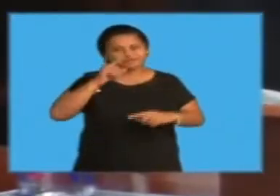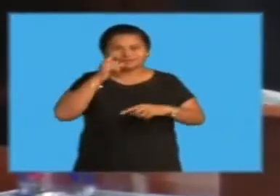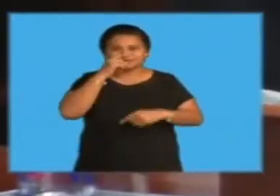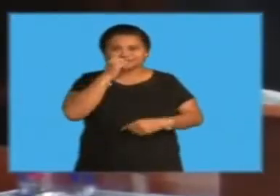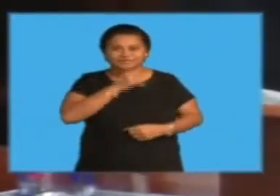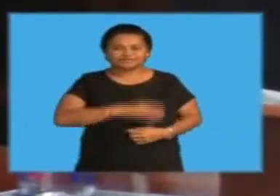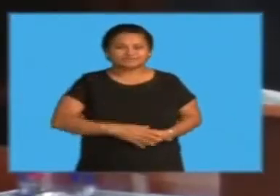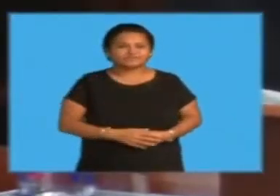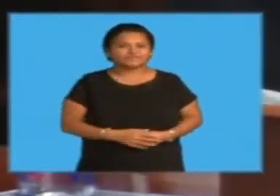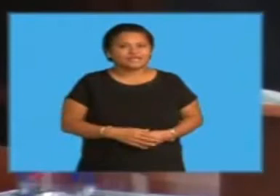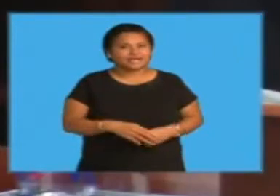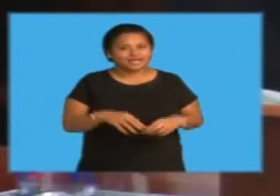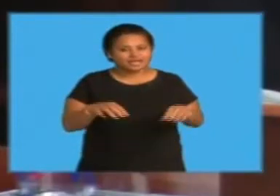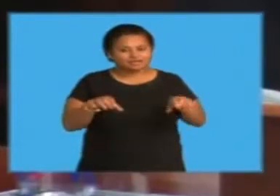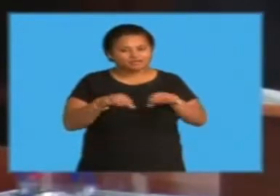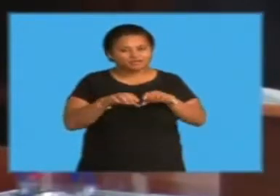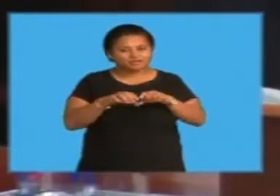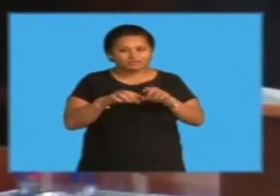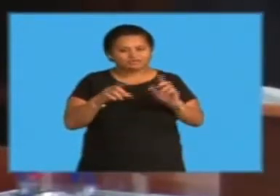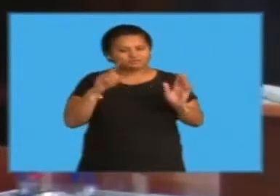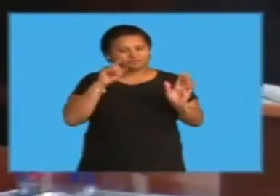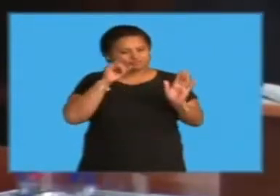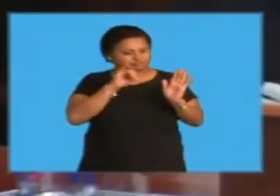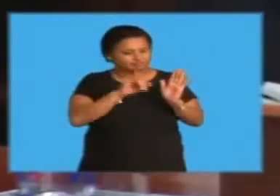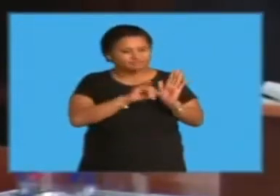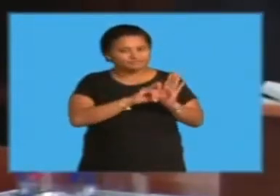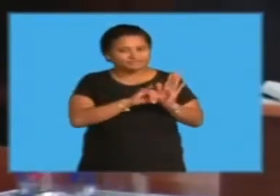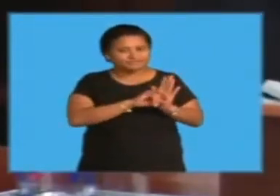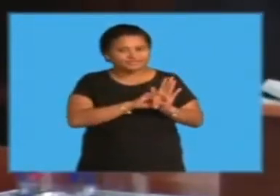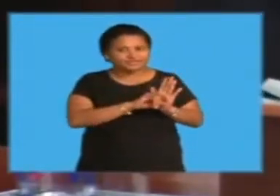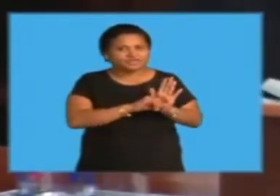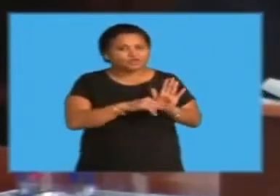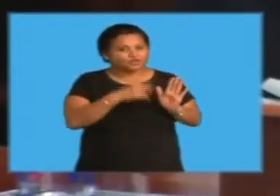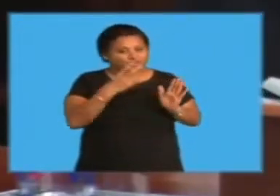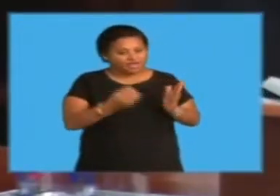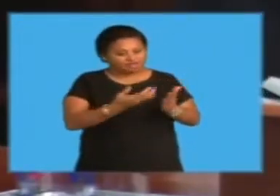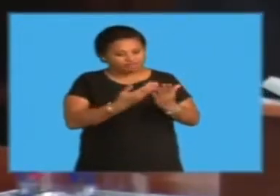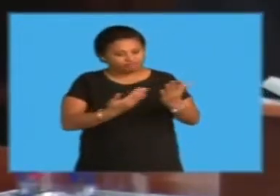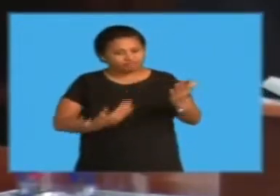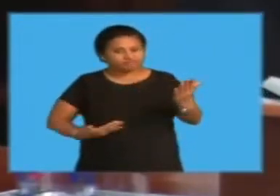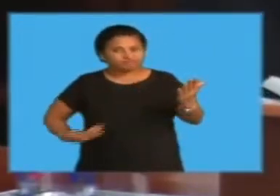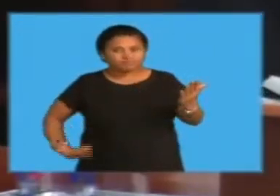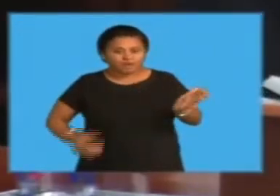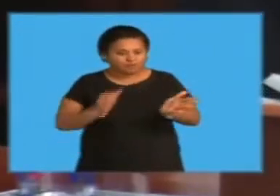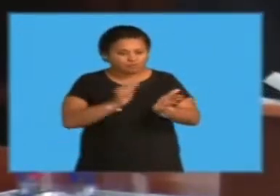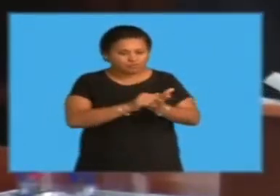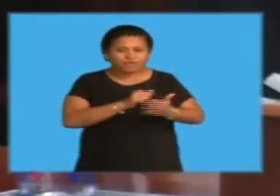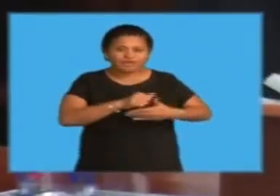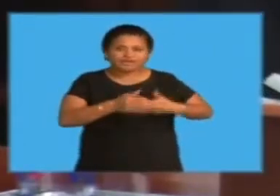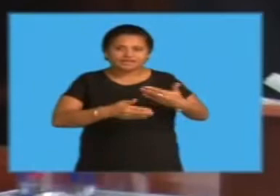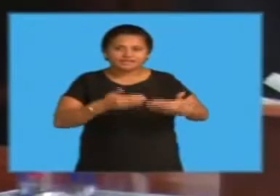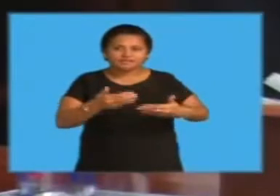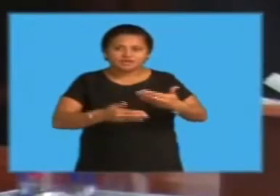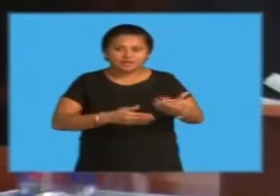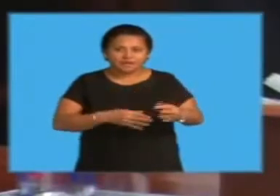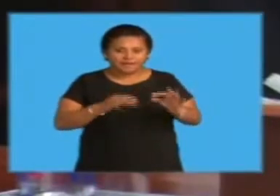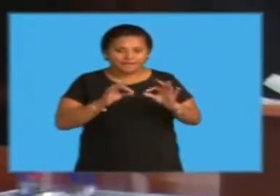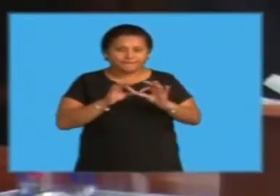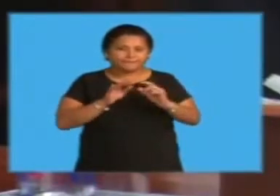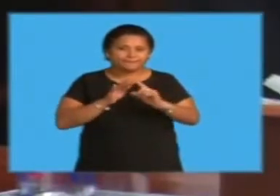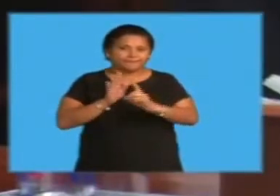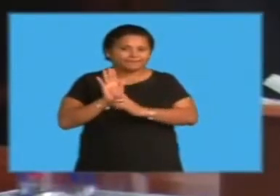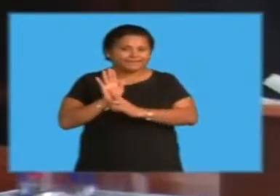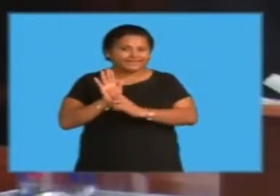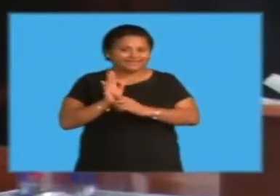It has a comprehensive Bill of Rights, which affords all Fijians civil, political, and